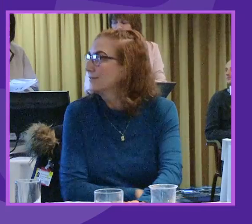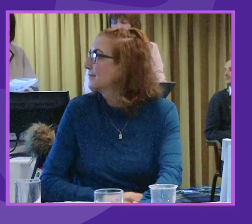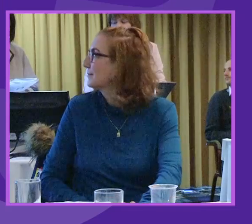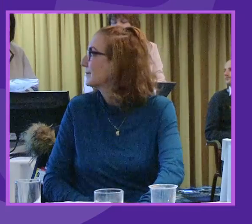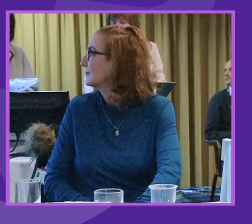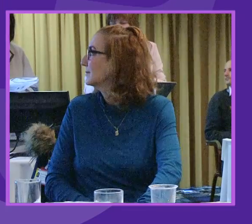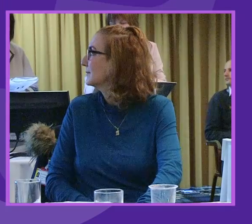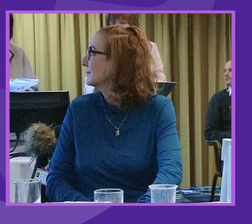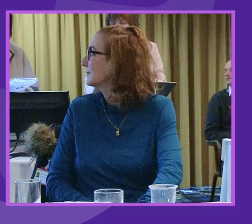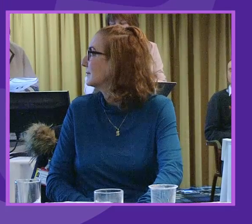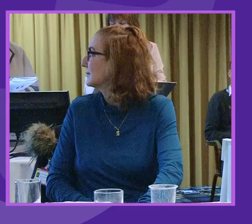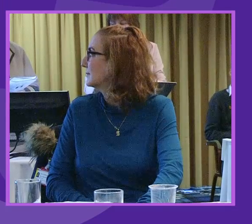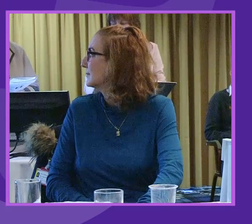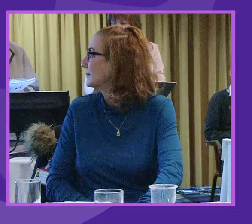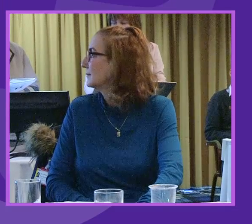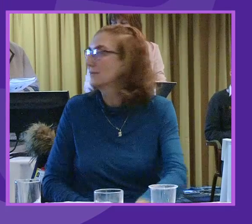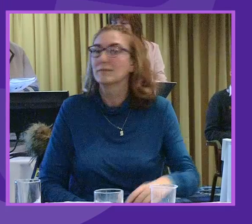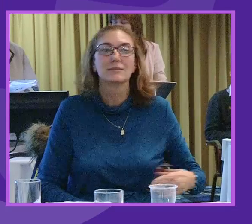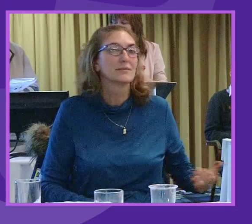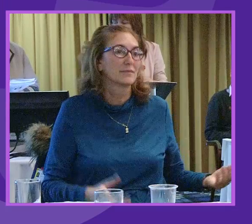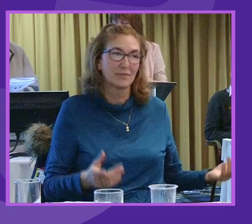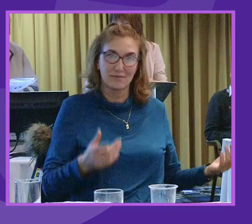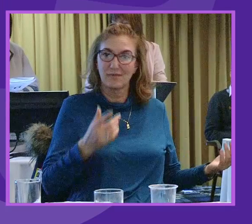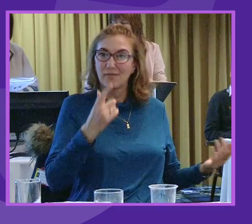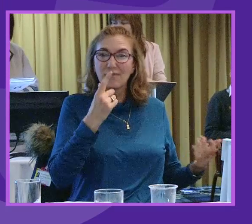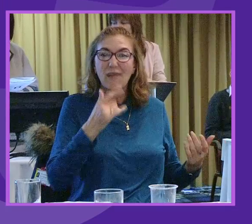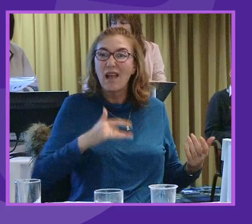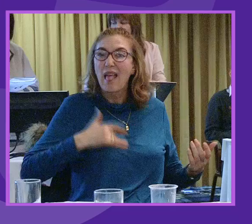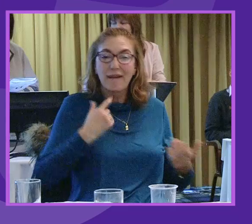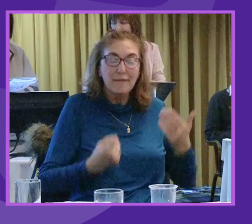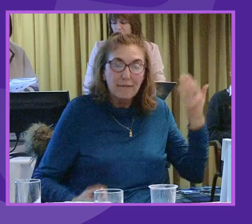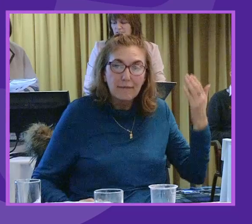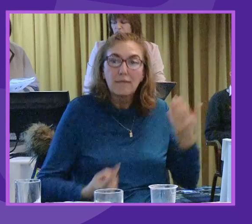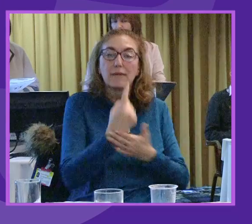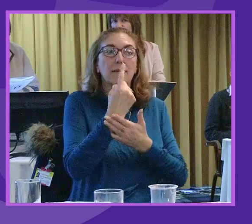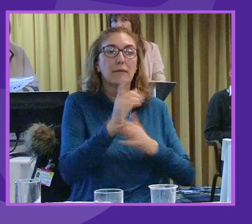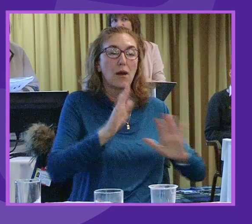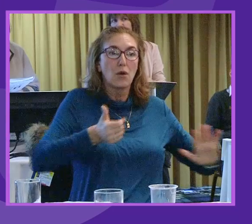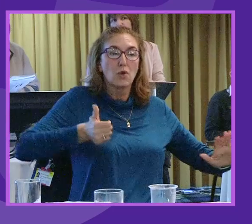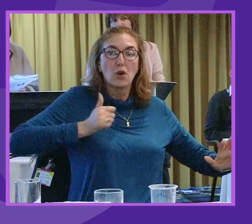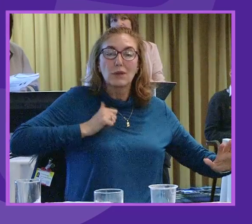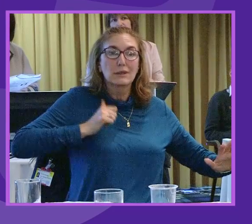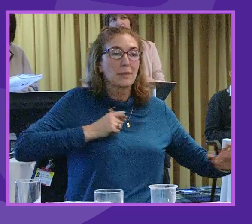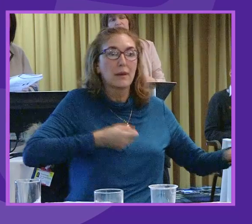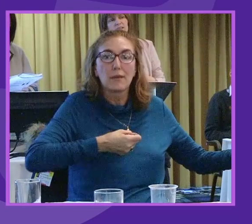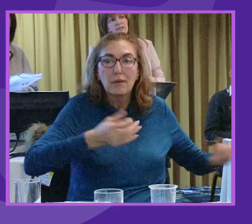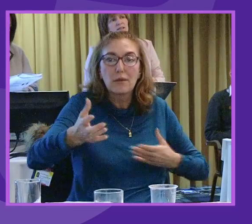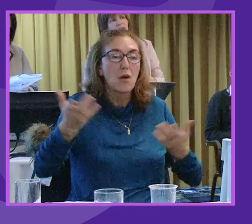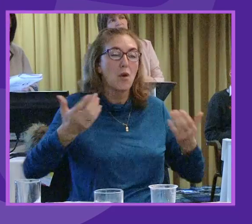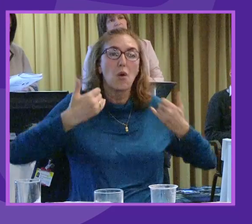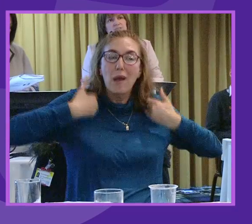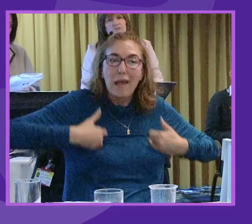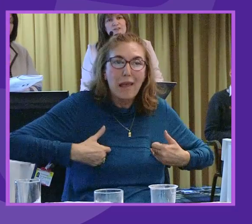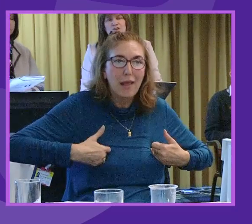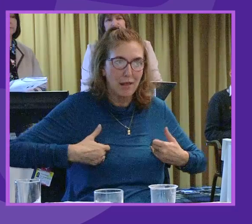Okay, so any one of us could be affected by an unexpected life event or illness where peer support will be vital to